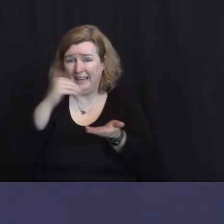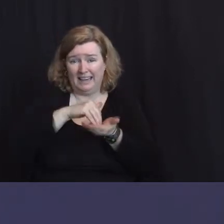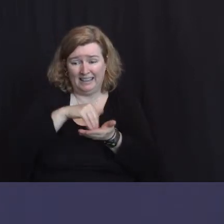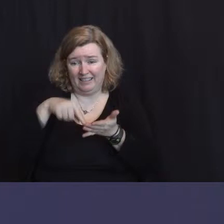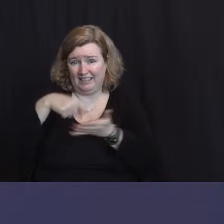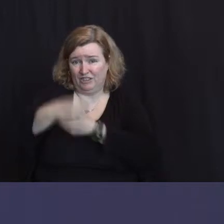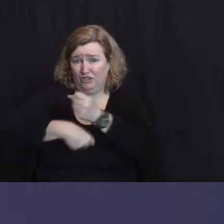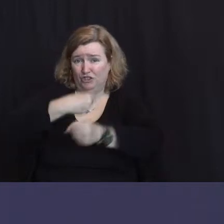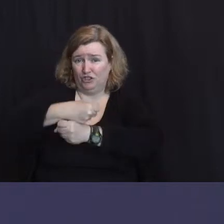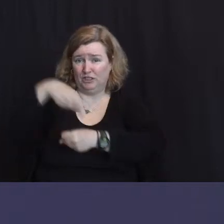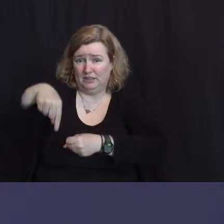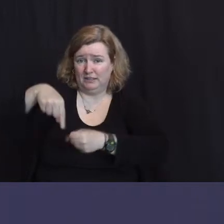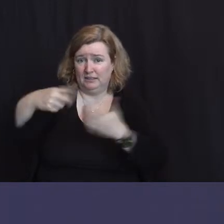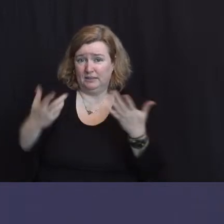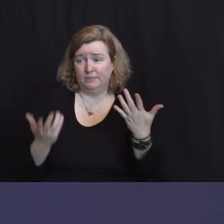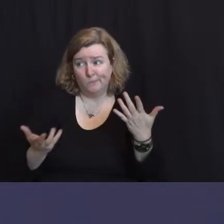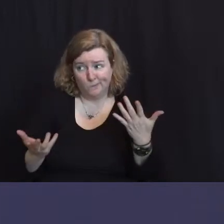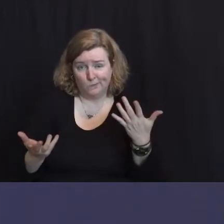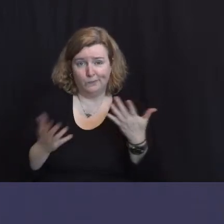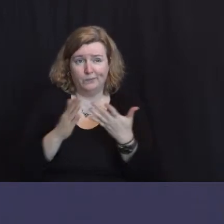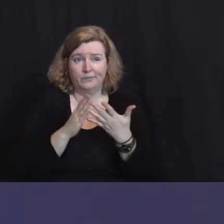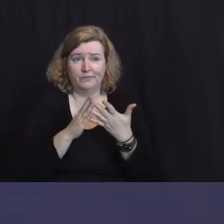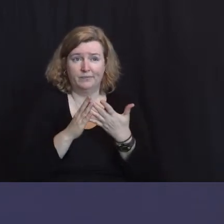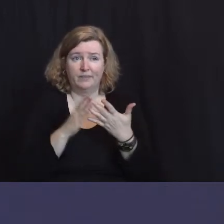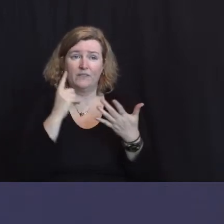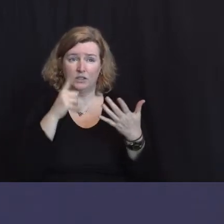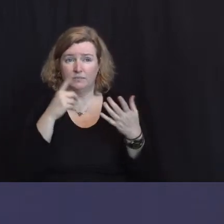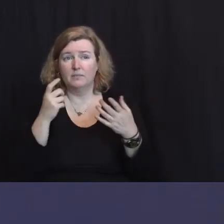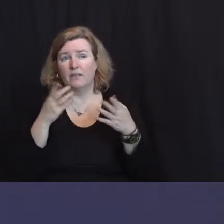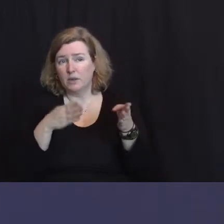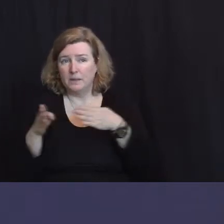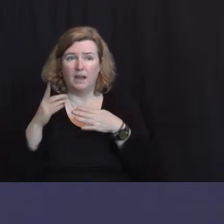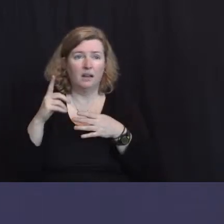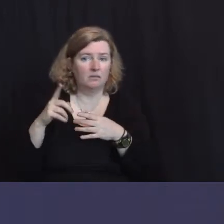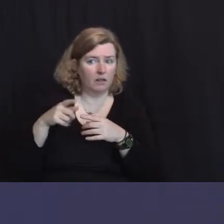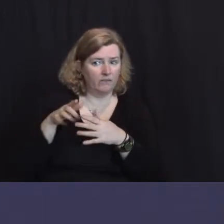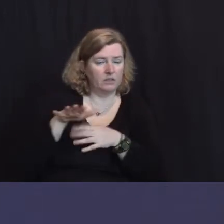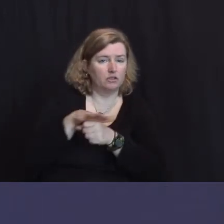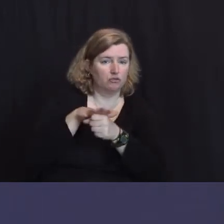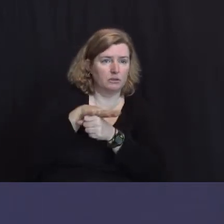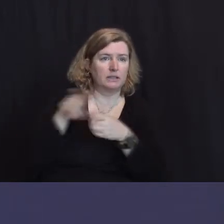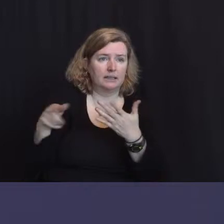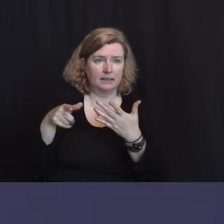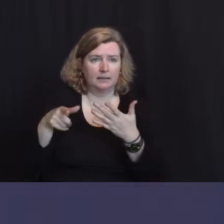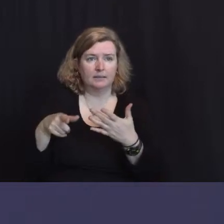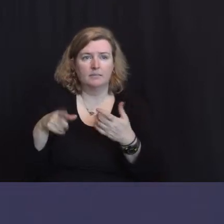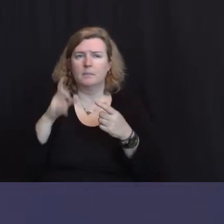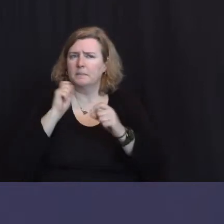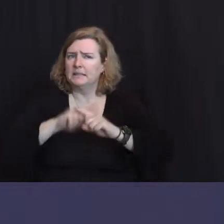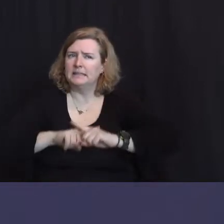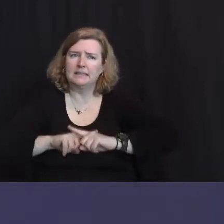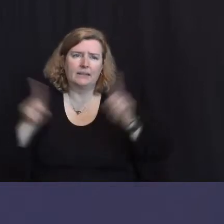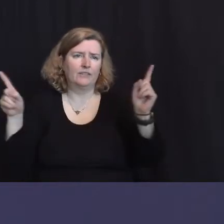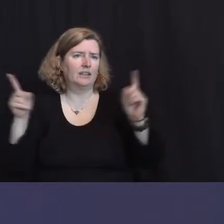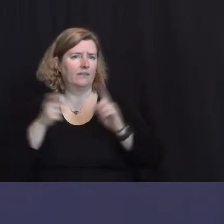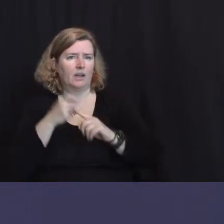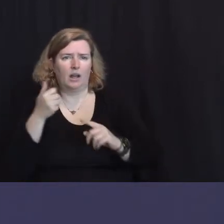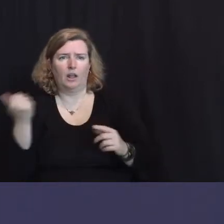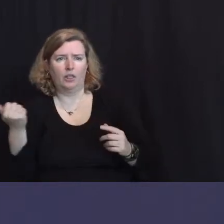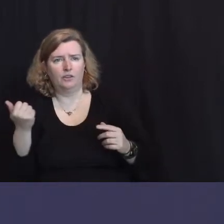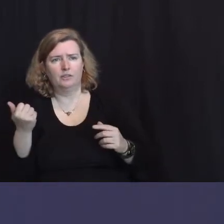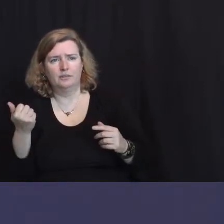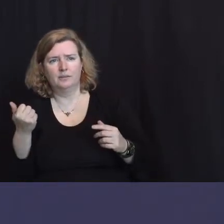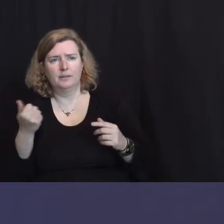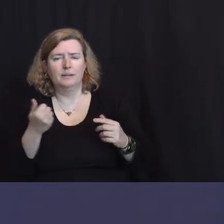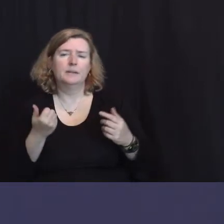The summer plan for a district like that is probably dramatically different than a district that's been hybrid from